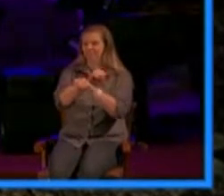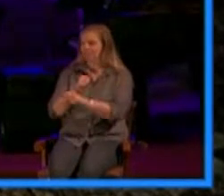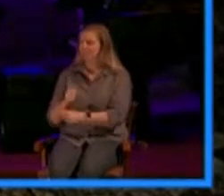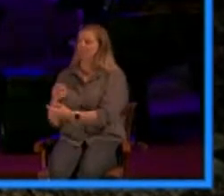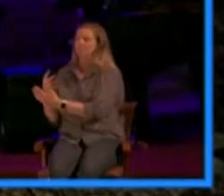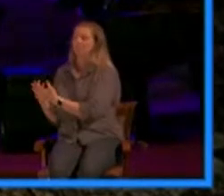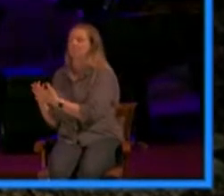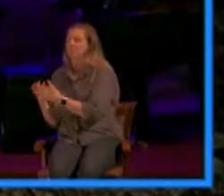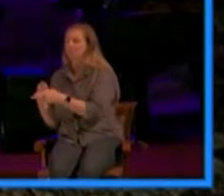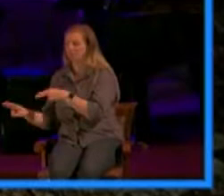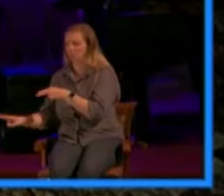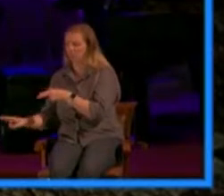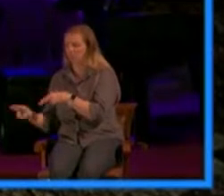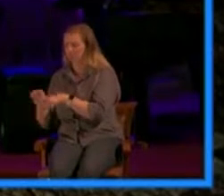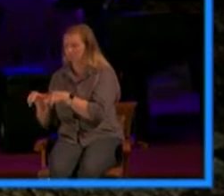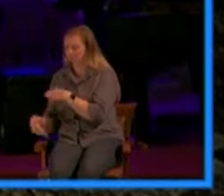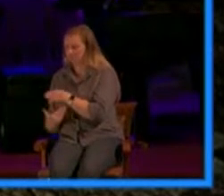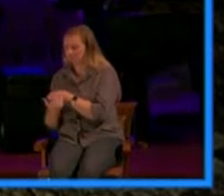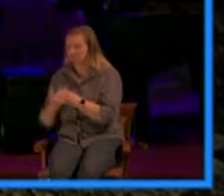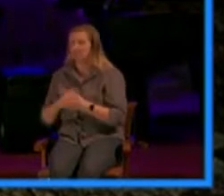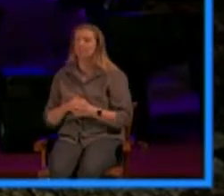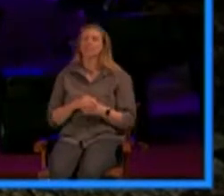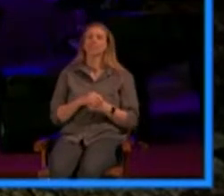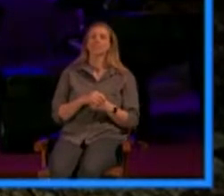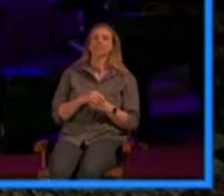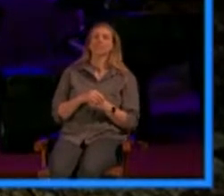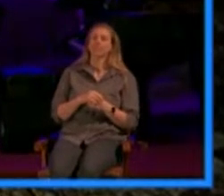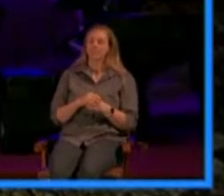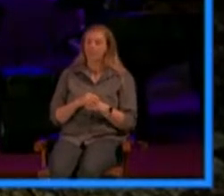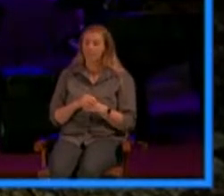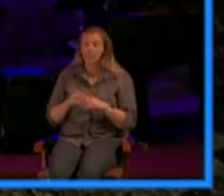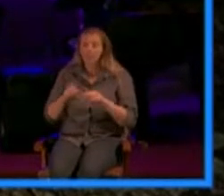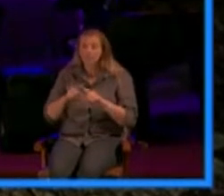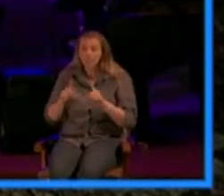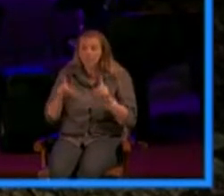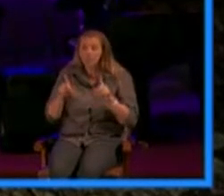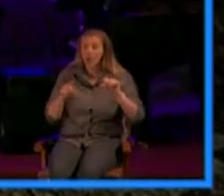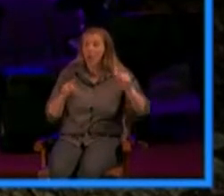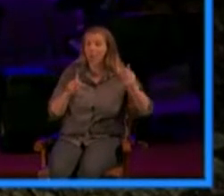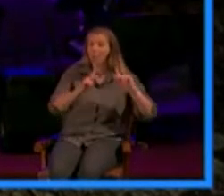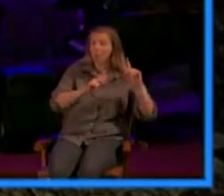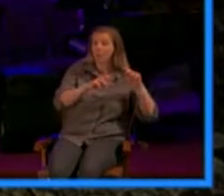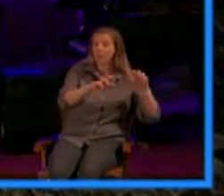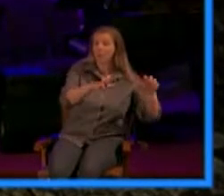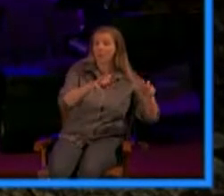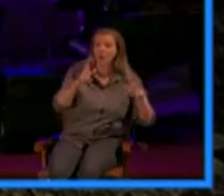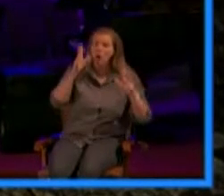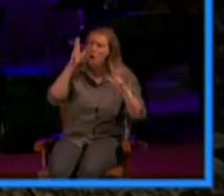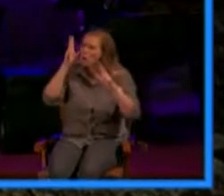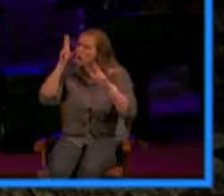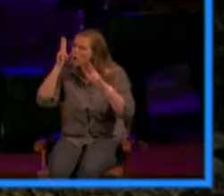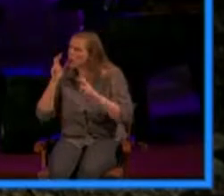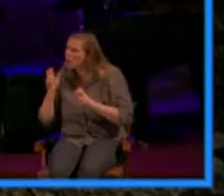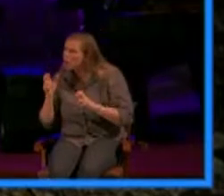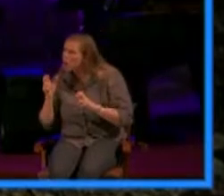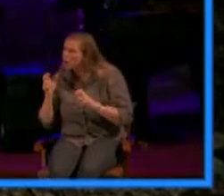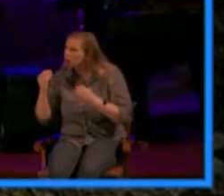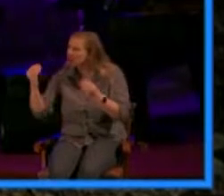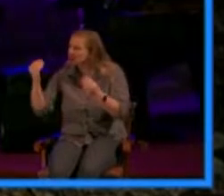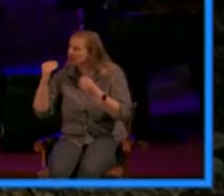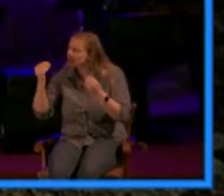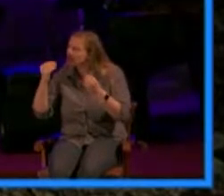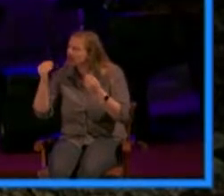of suffering and persecution. But many of those who had heard the word believed, and the number of the